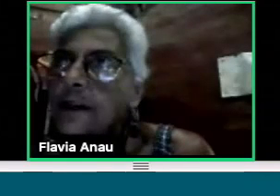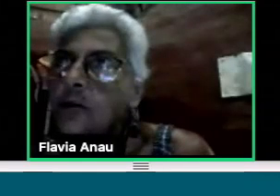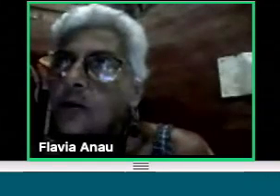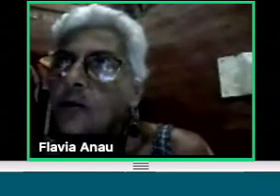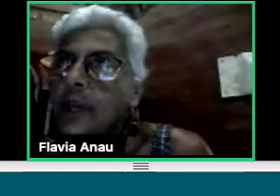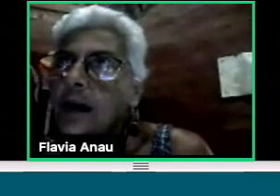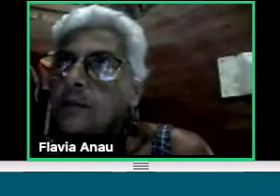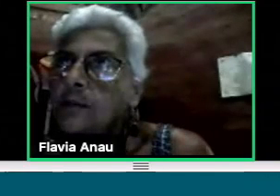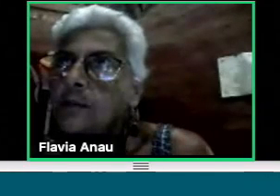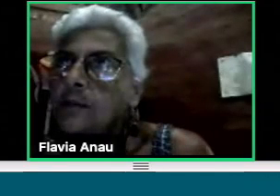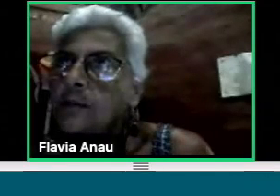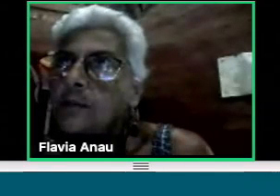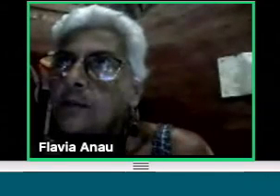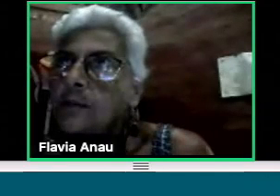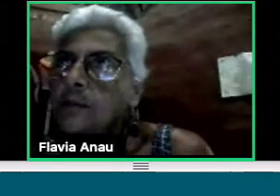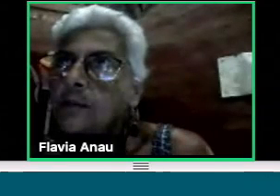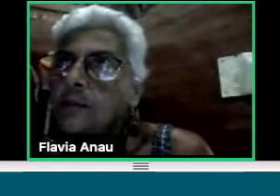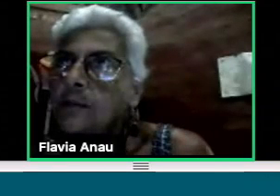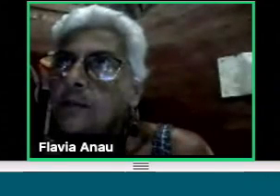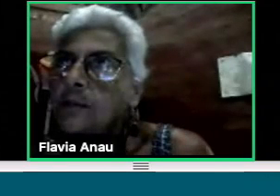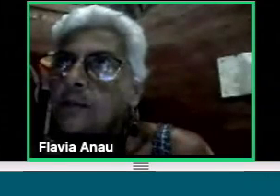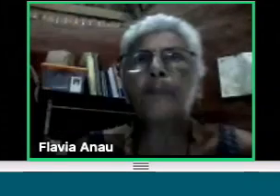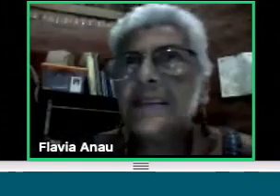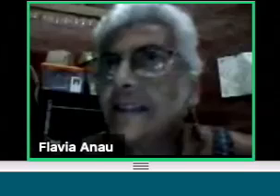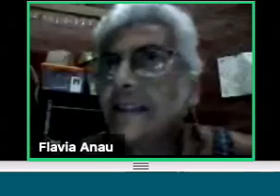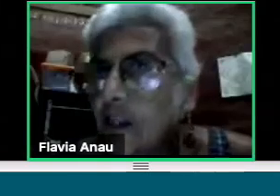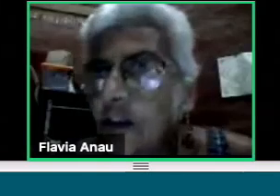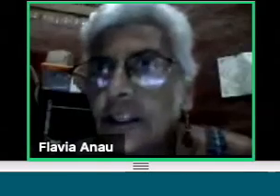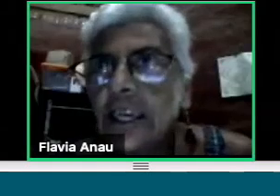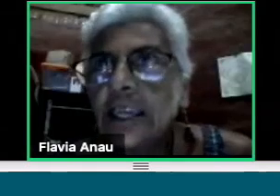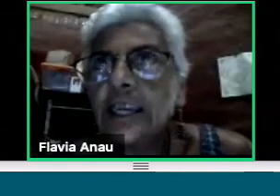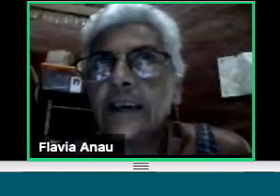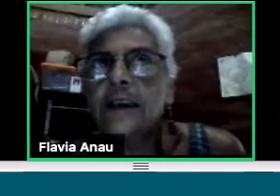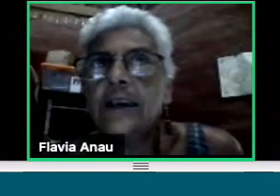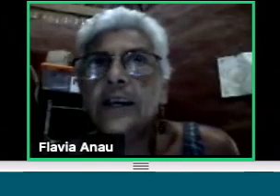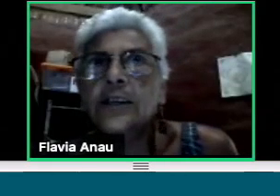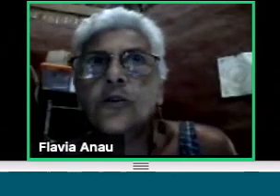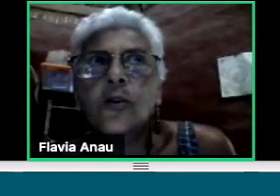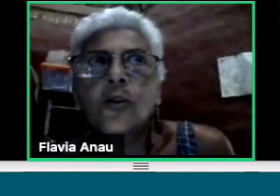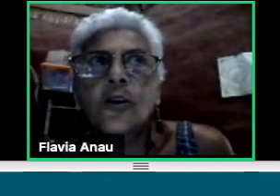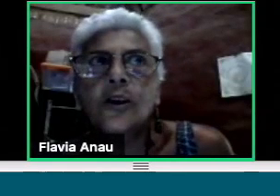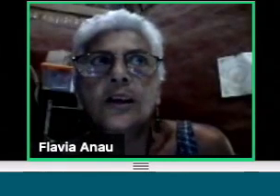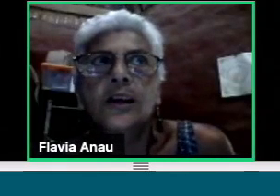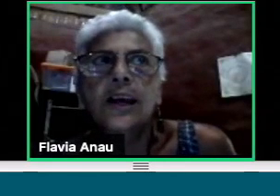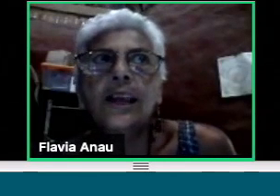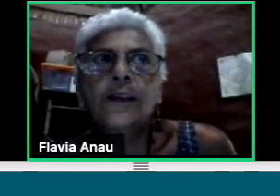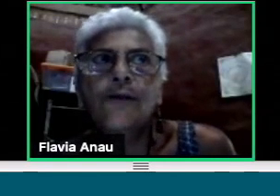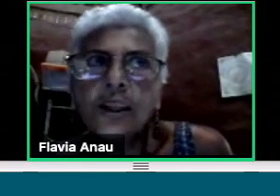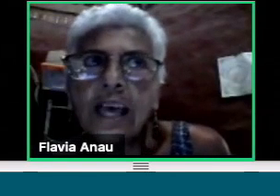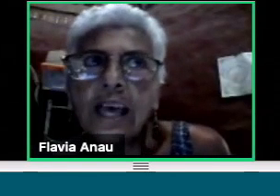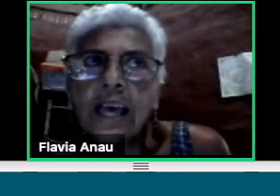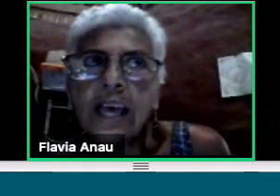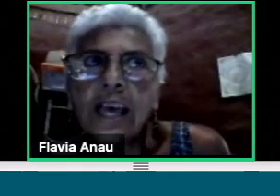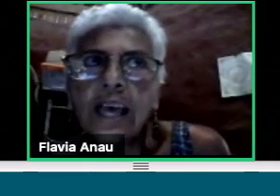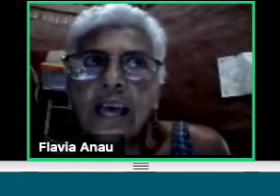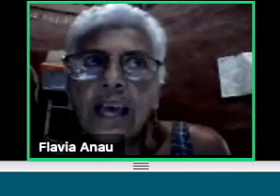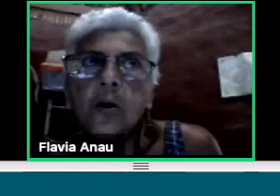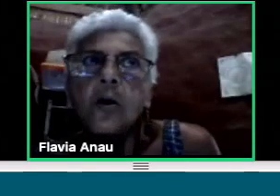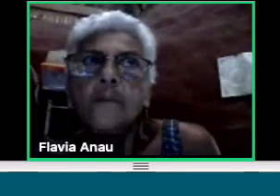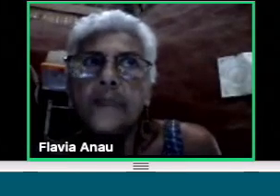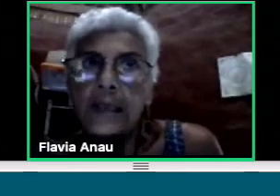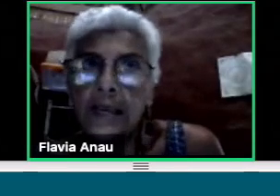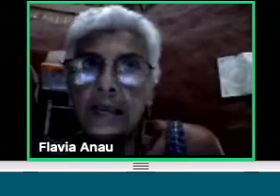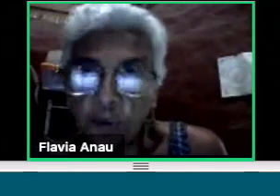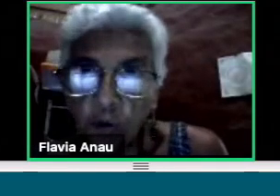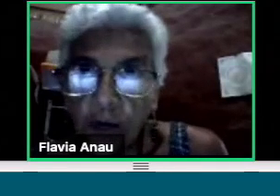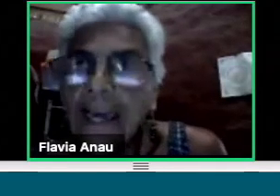empowering, and that has to do a lot with what the previous panelists there said, and it